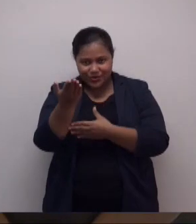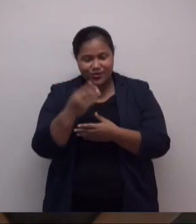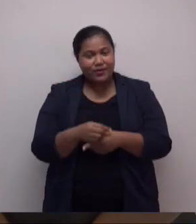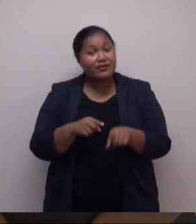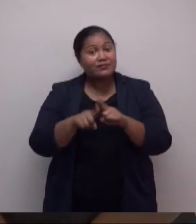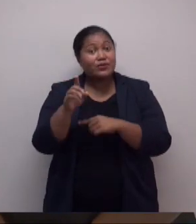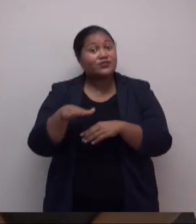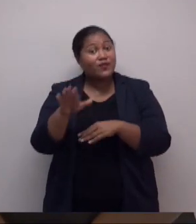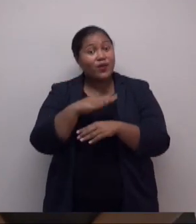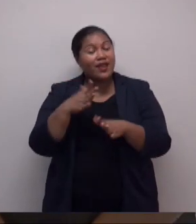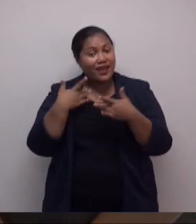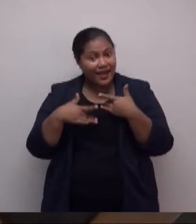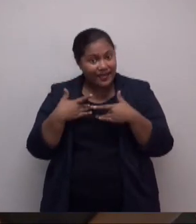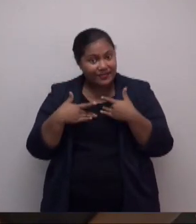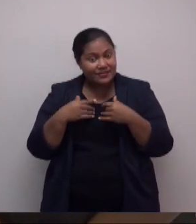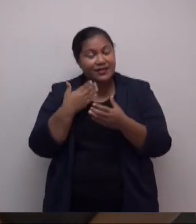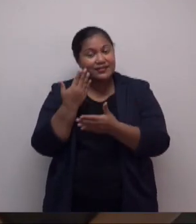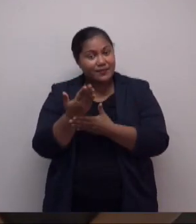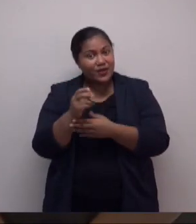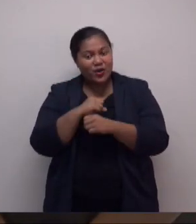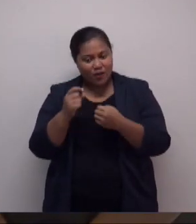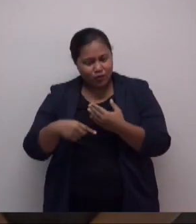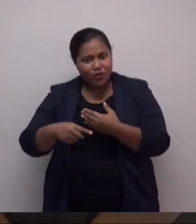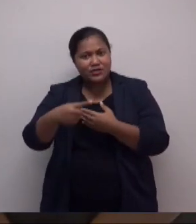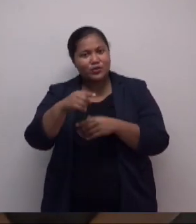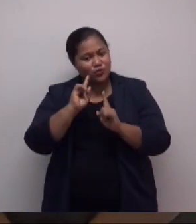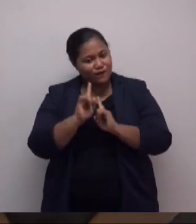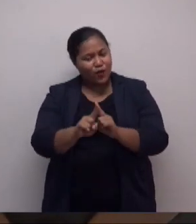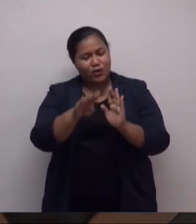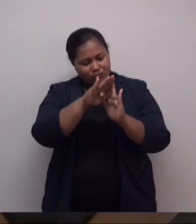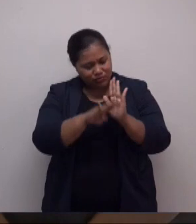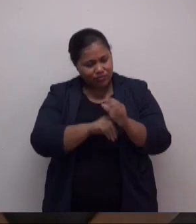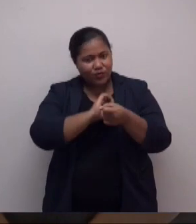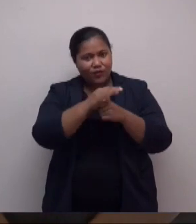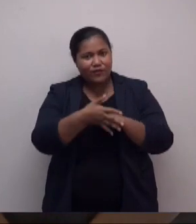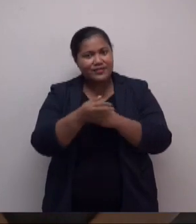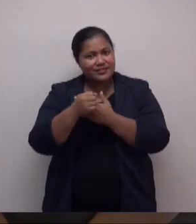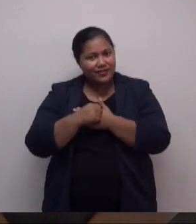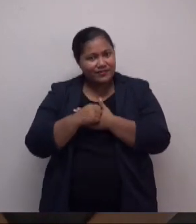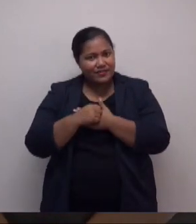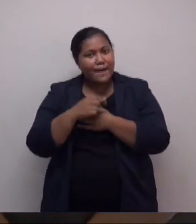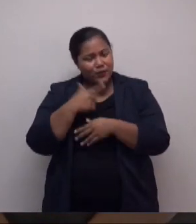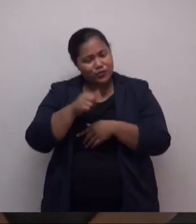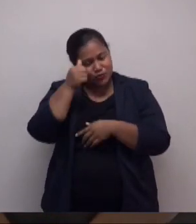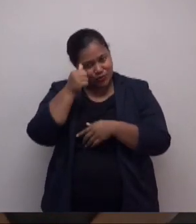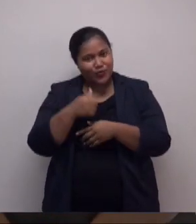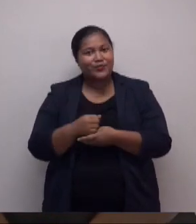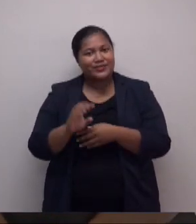all, lives depend on our continued adherence to the measures as we know can keep us safe.